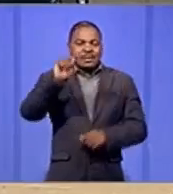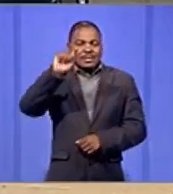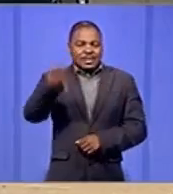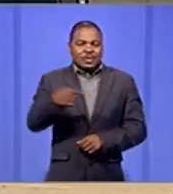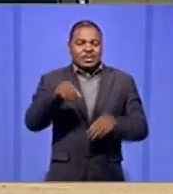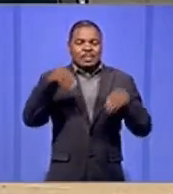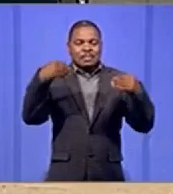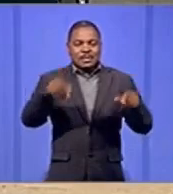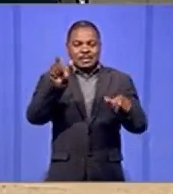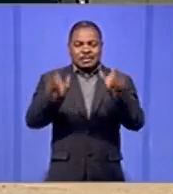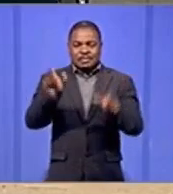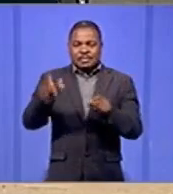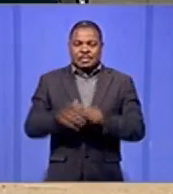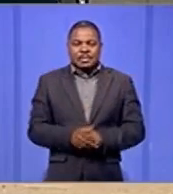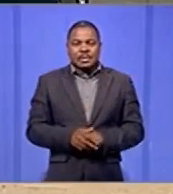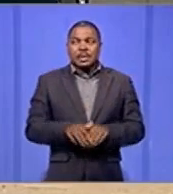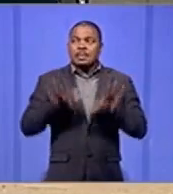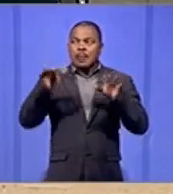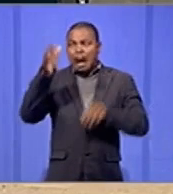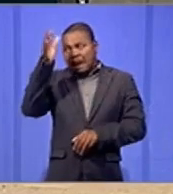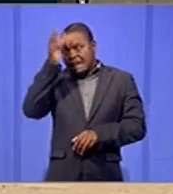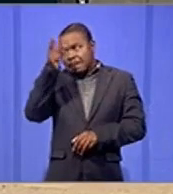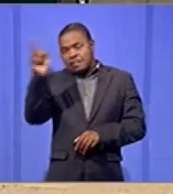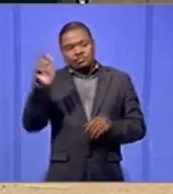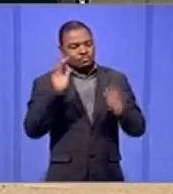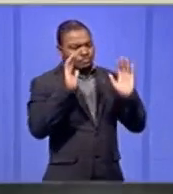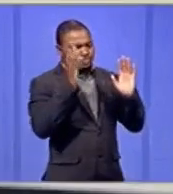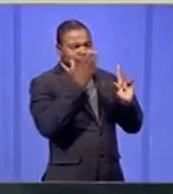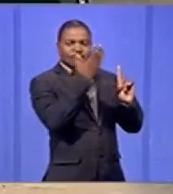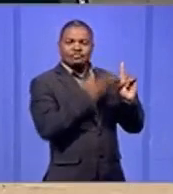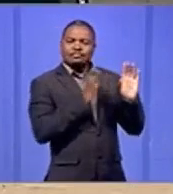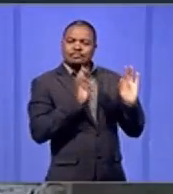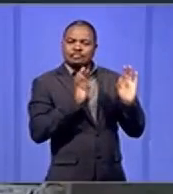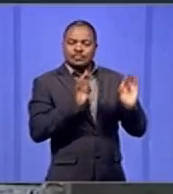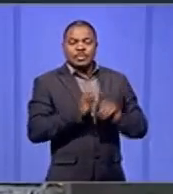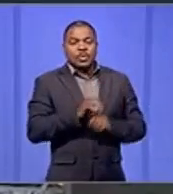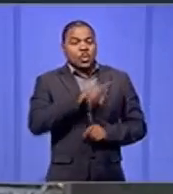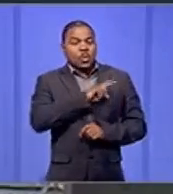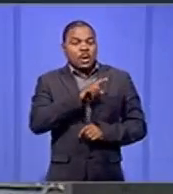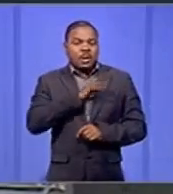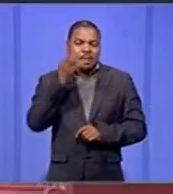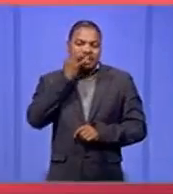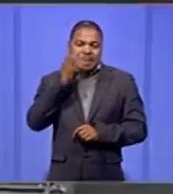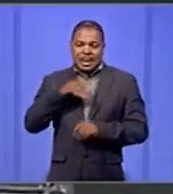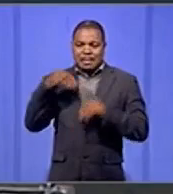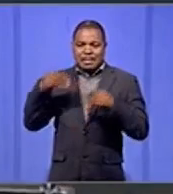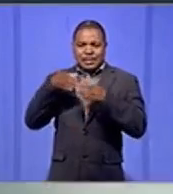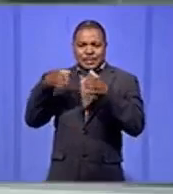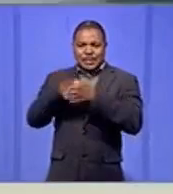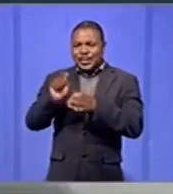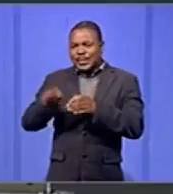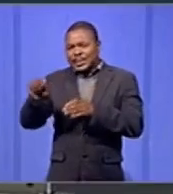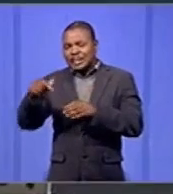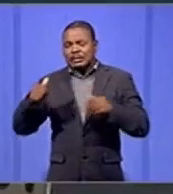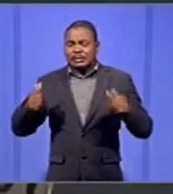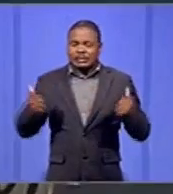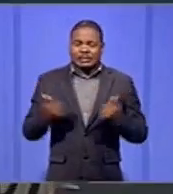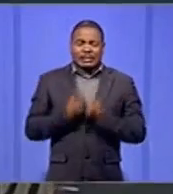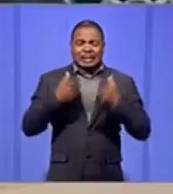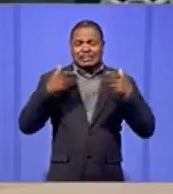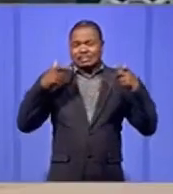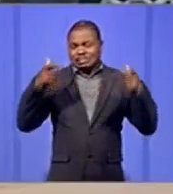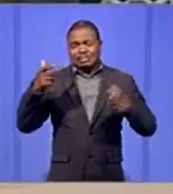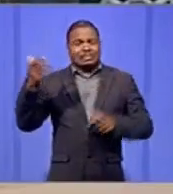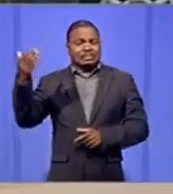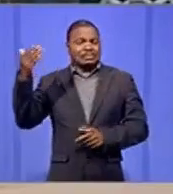jwalo, ditsebi di theoleditse Ramaphosa ka mohato ona. Di re dikgwebo tse nyane di ne di tobane le diphephetso tse ngata nakong